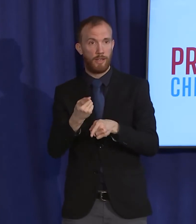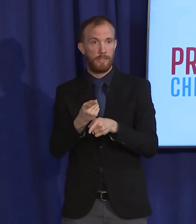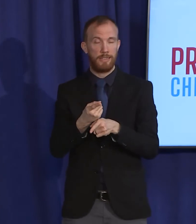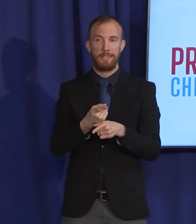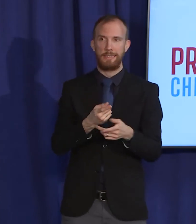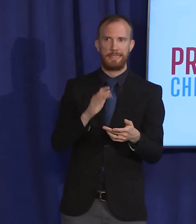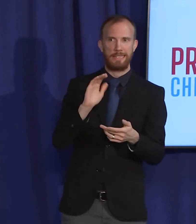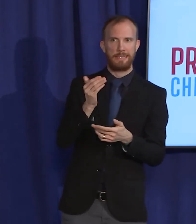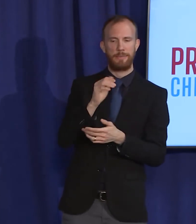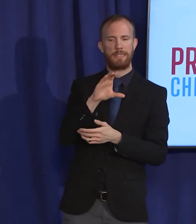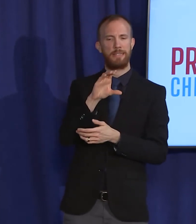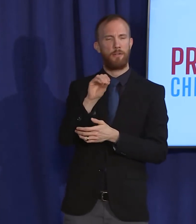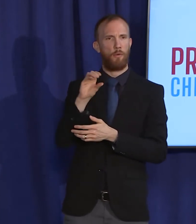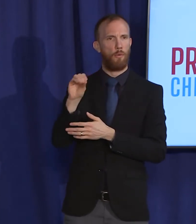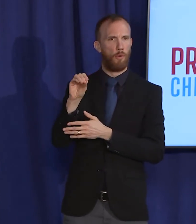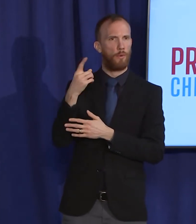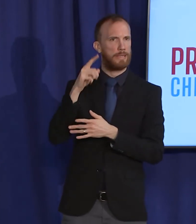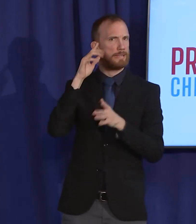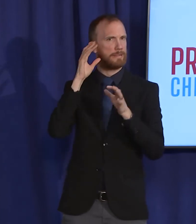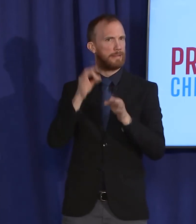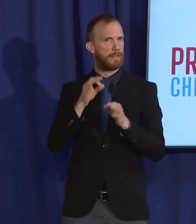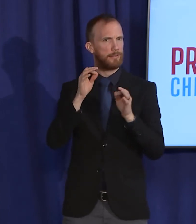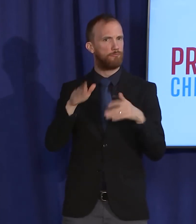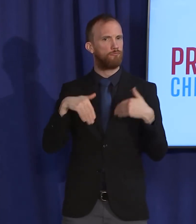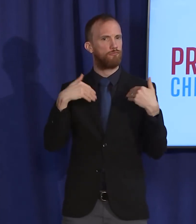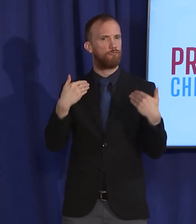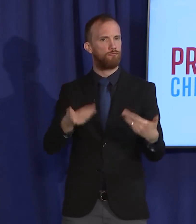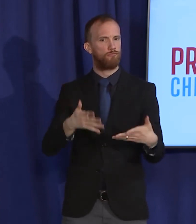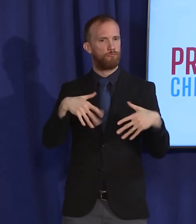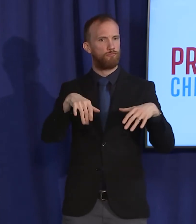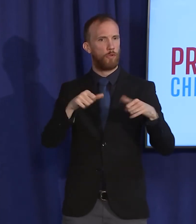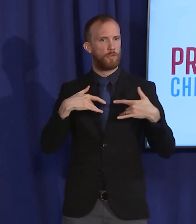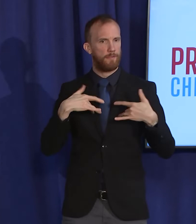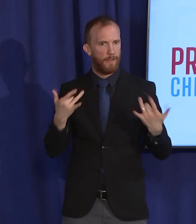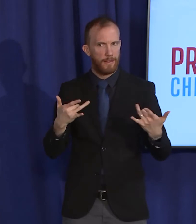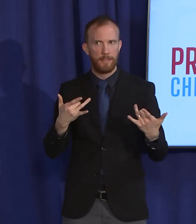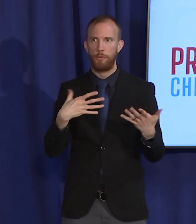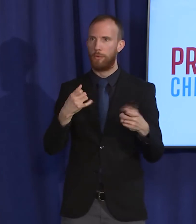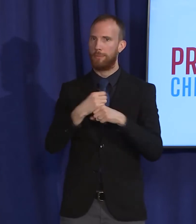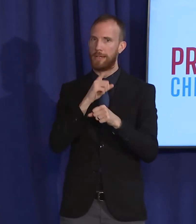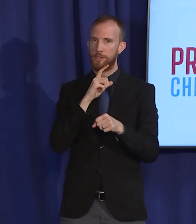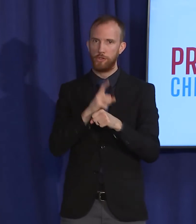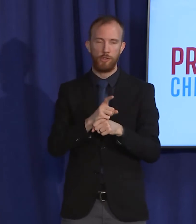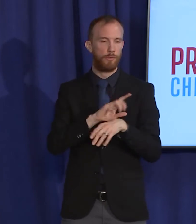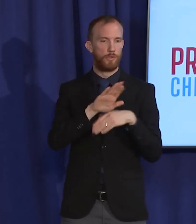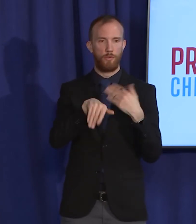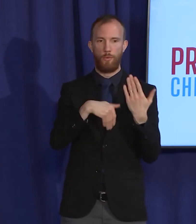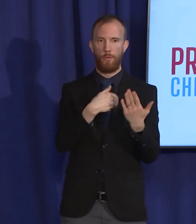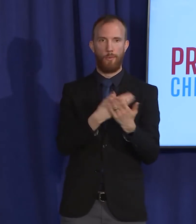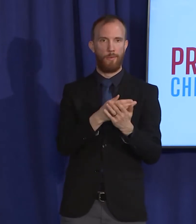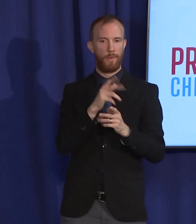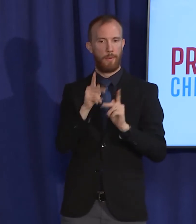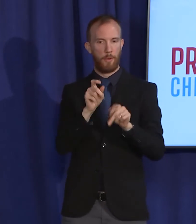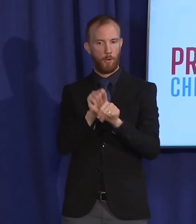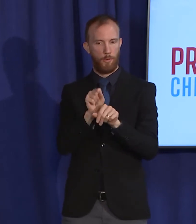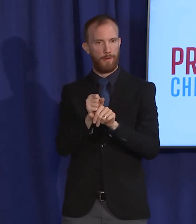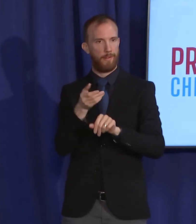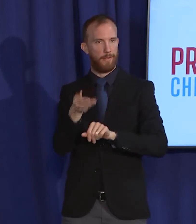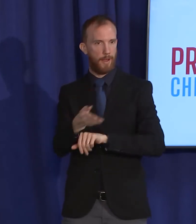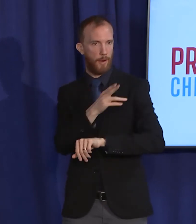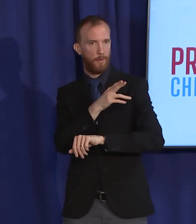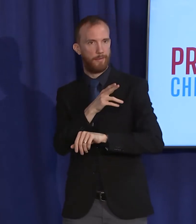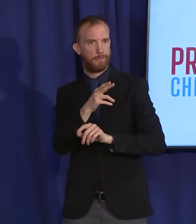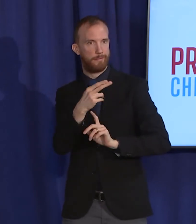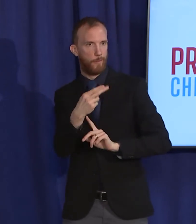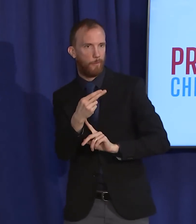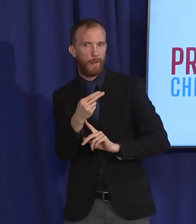to host this event, that it was limited to hotel workers and not some other circumstances. But they recognize that this is a